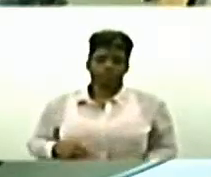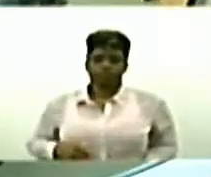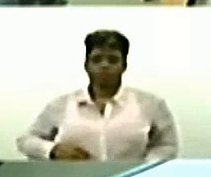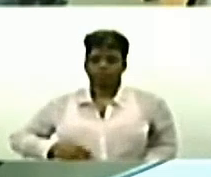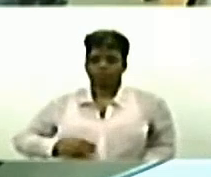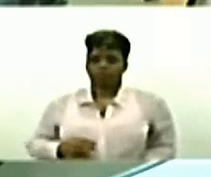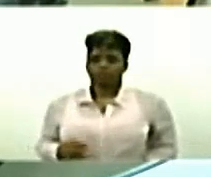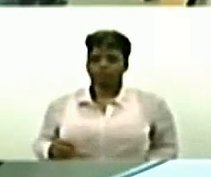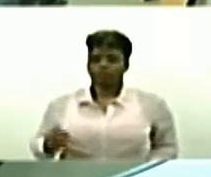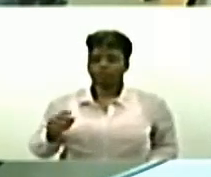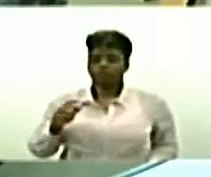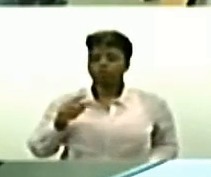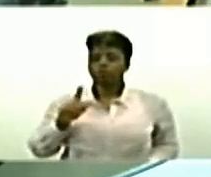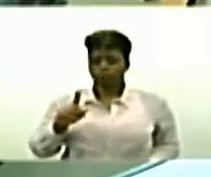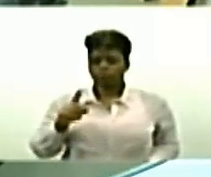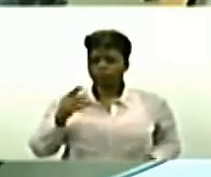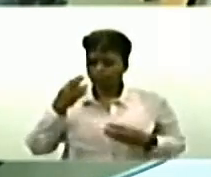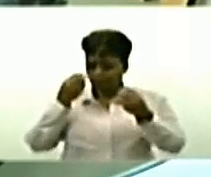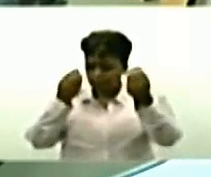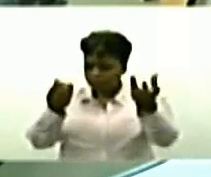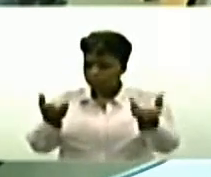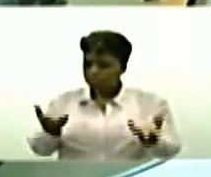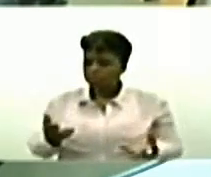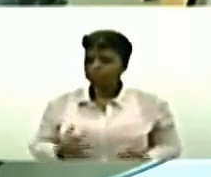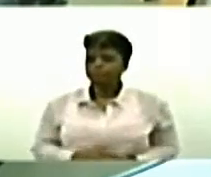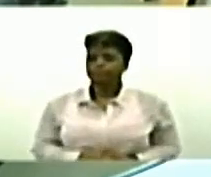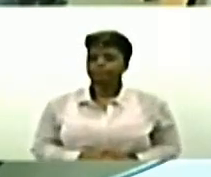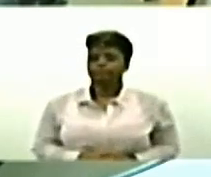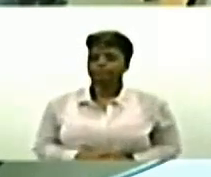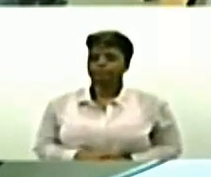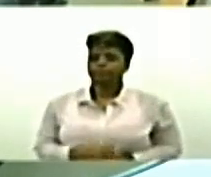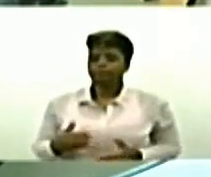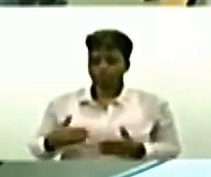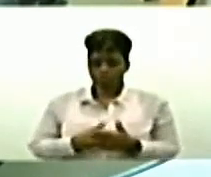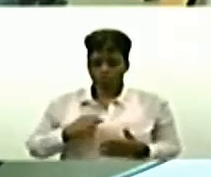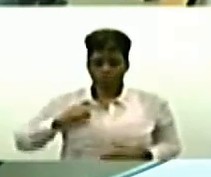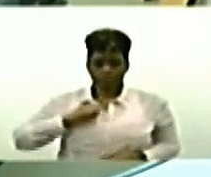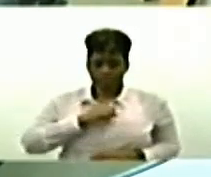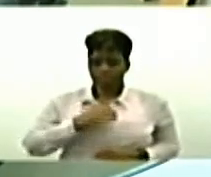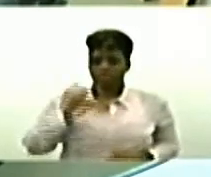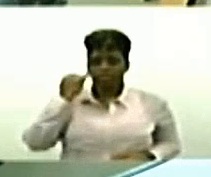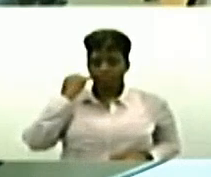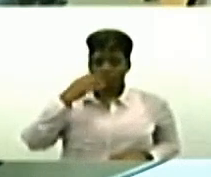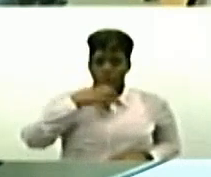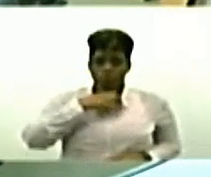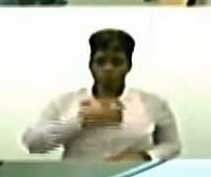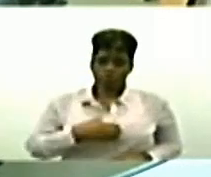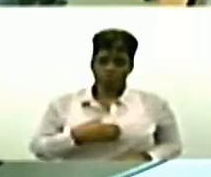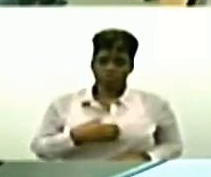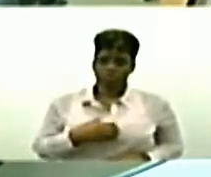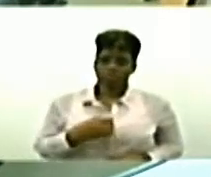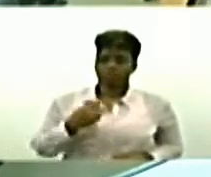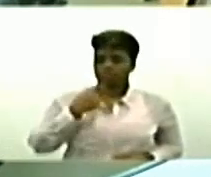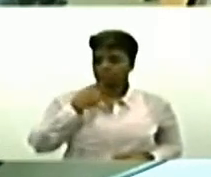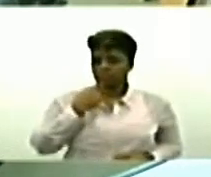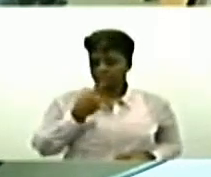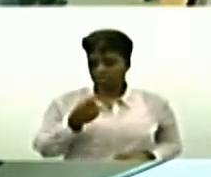Just by way of information for the new senators, if you wish to make any comments that